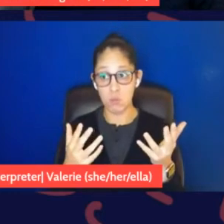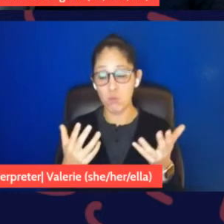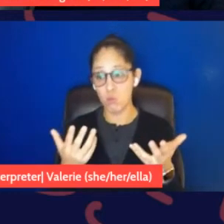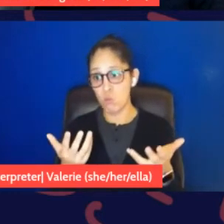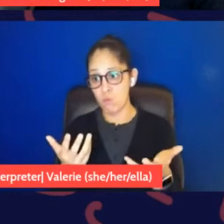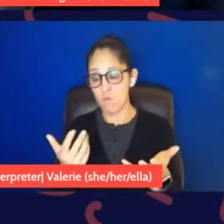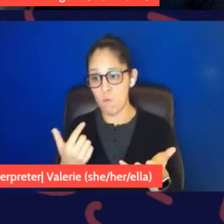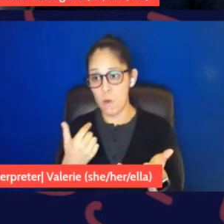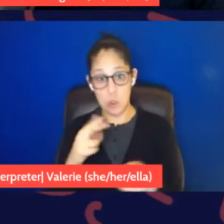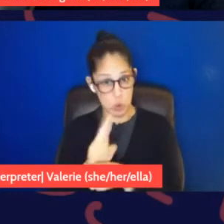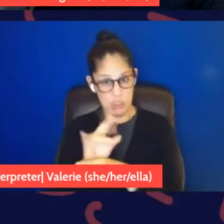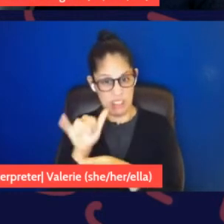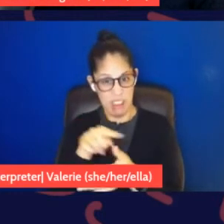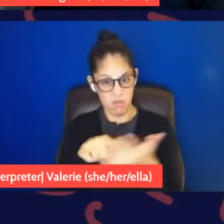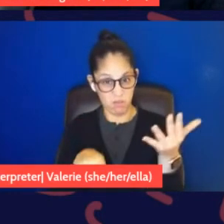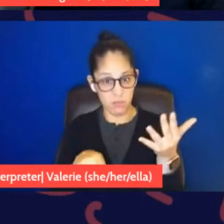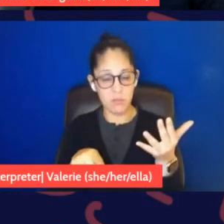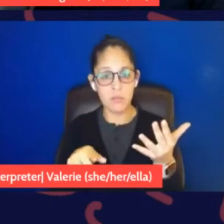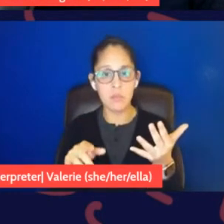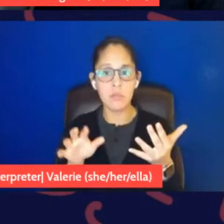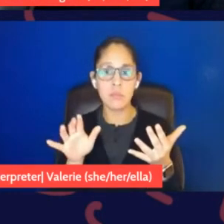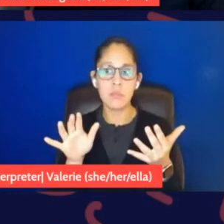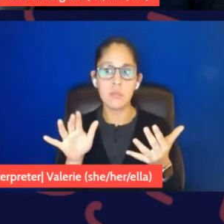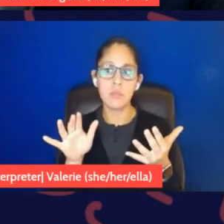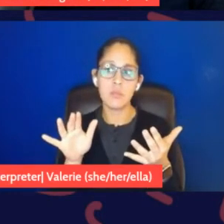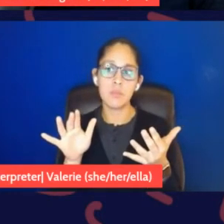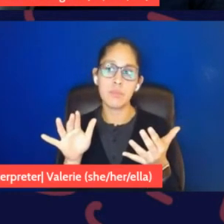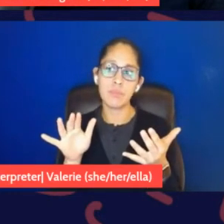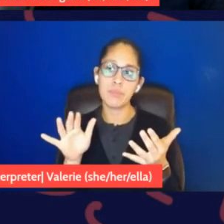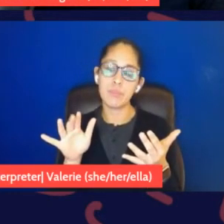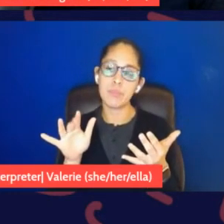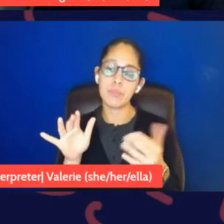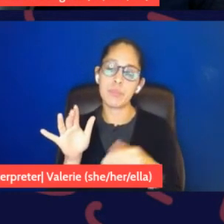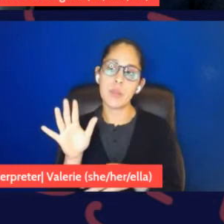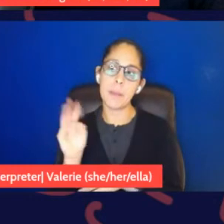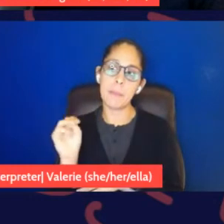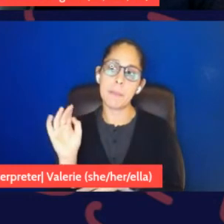I would say, to use using all of these